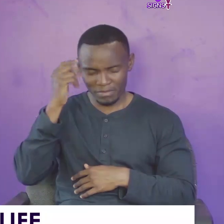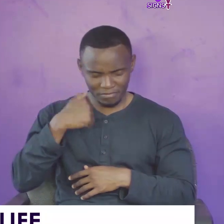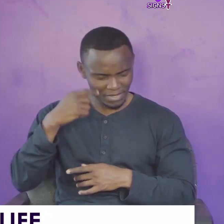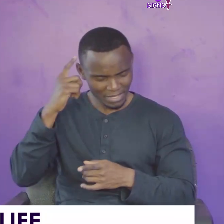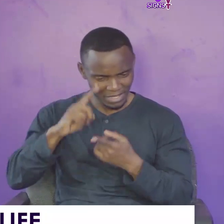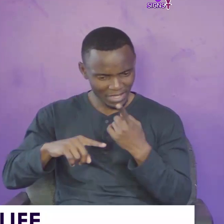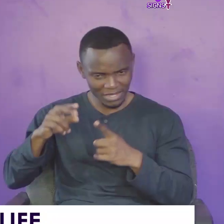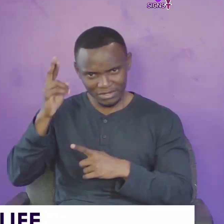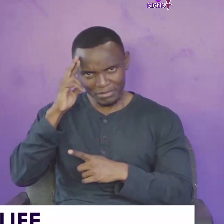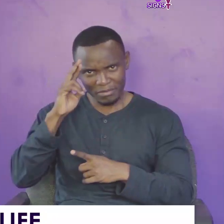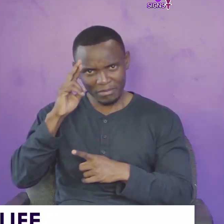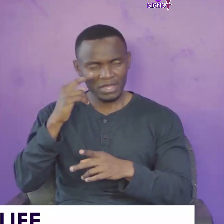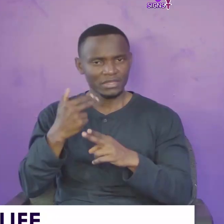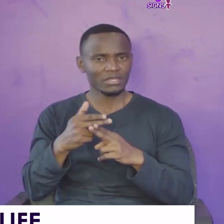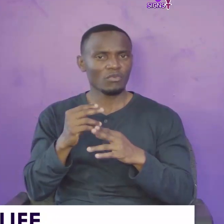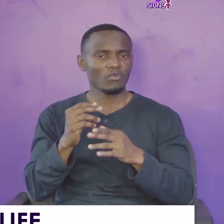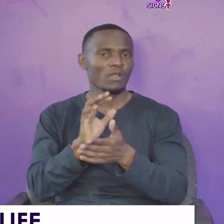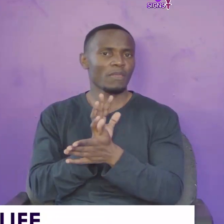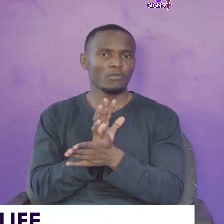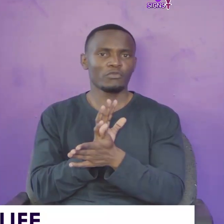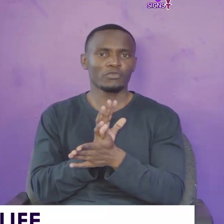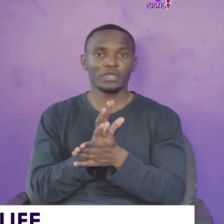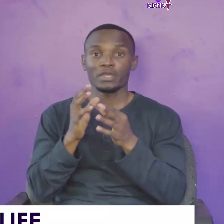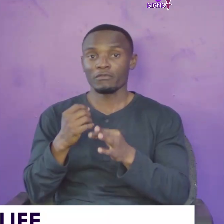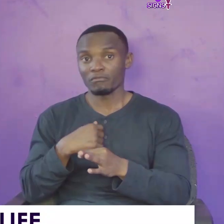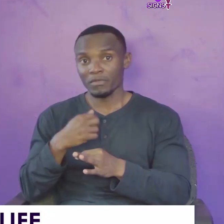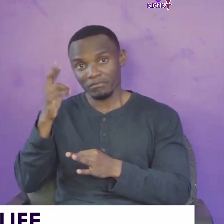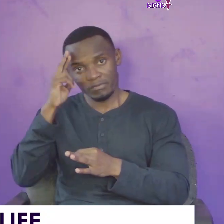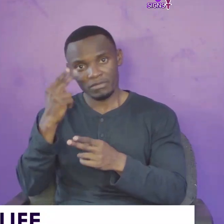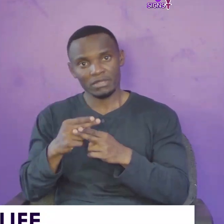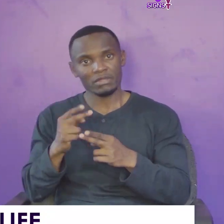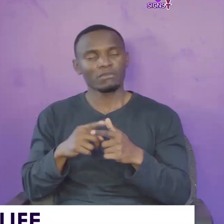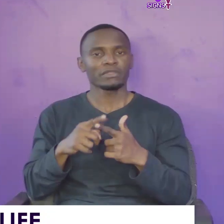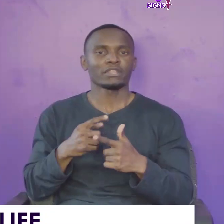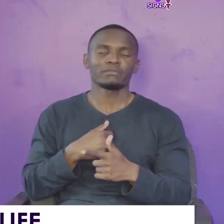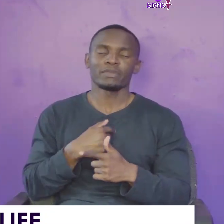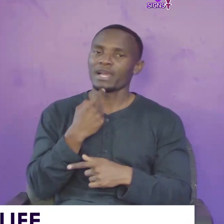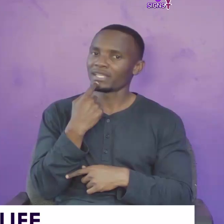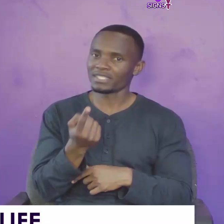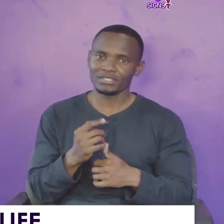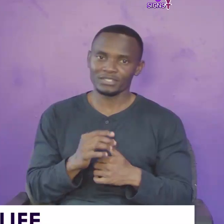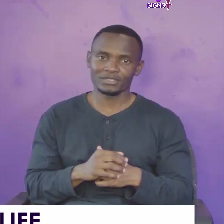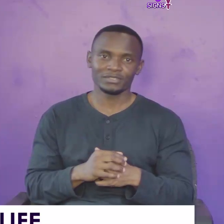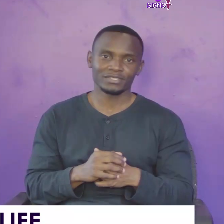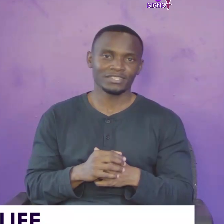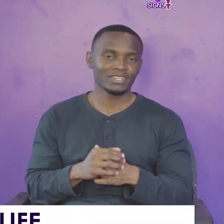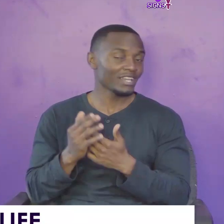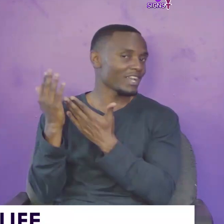name of the movie. Maybe once I remember it, I'll mail it to you so that you guys I hope can it's watch not it. Lion King.